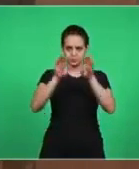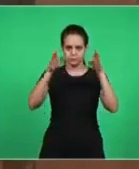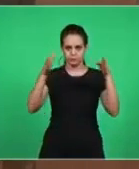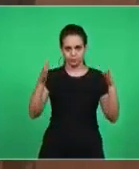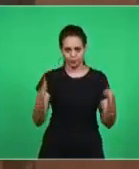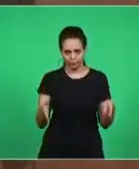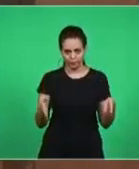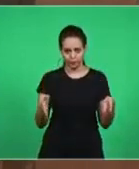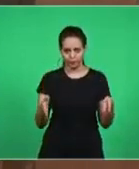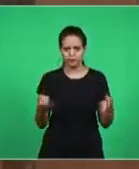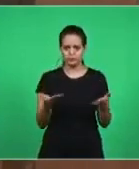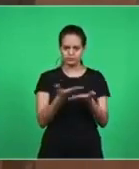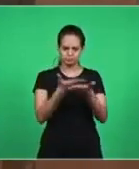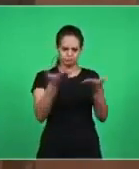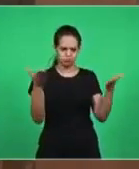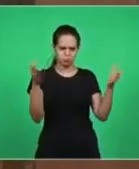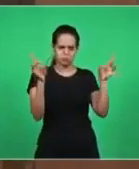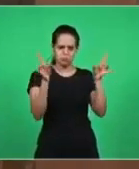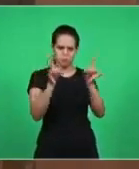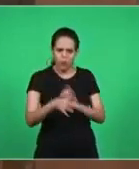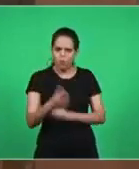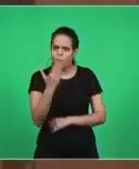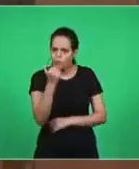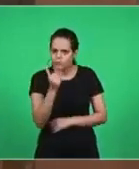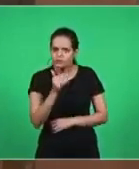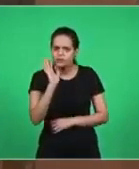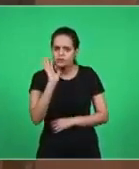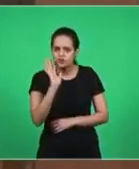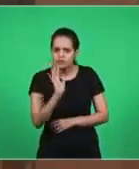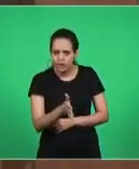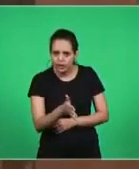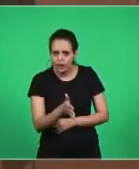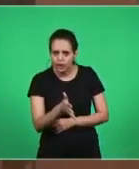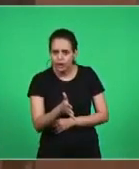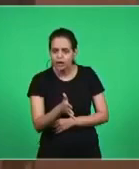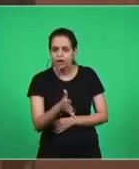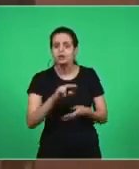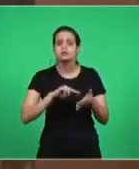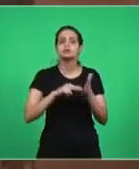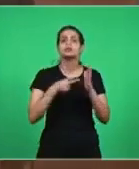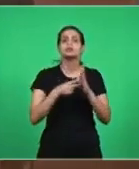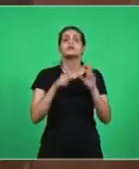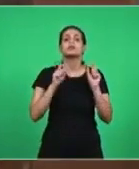For the topic of the banquet that is prepared is fundamental here on the prophecy.